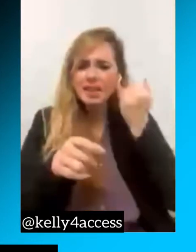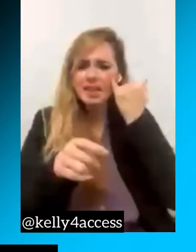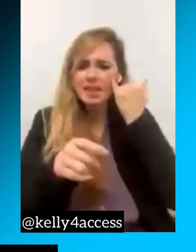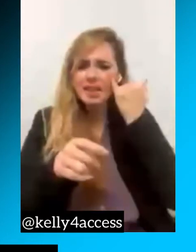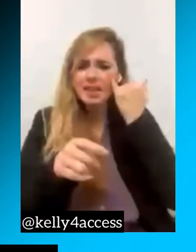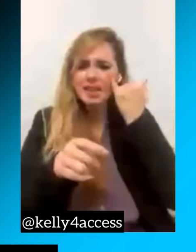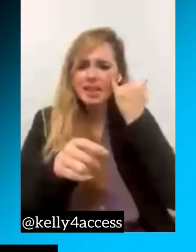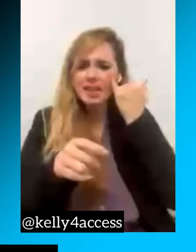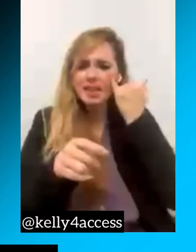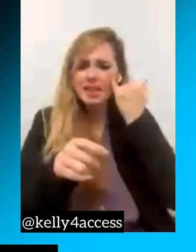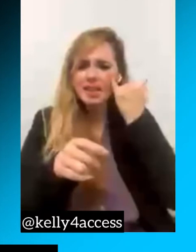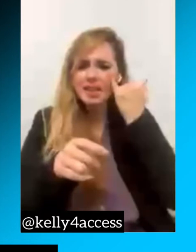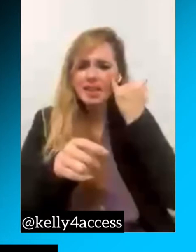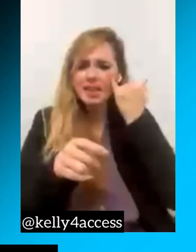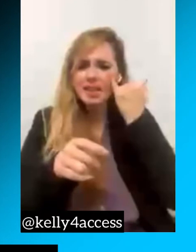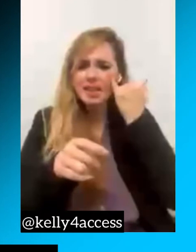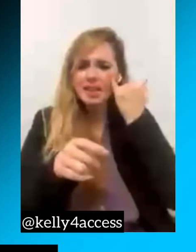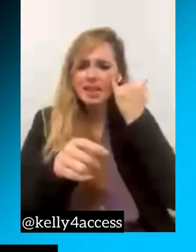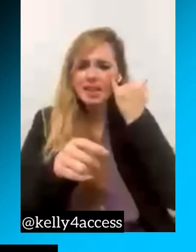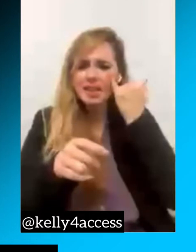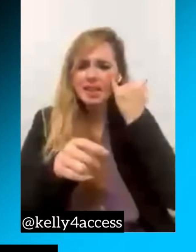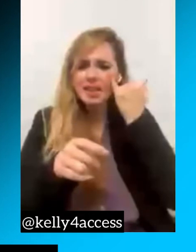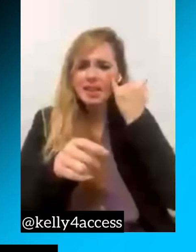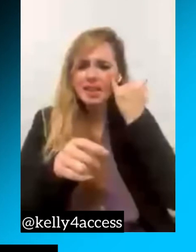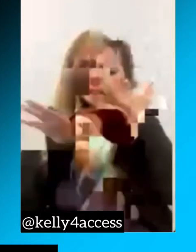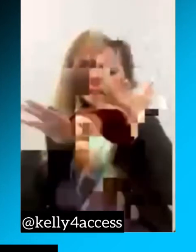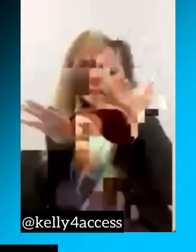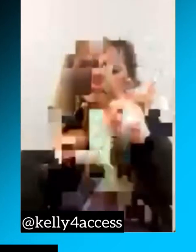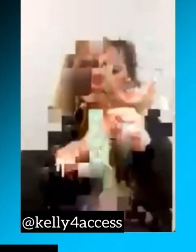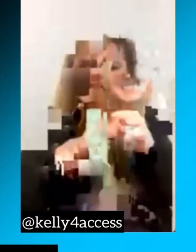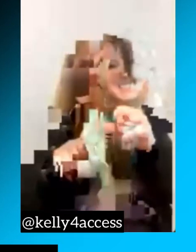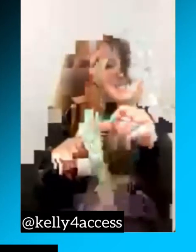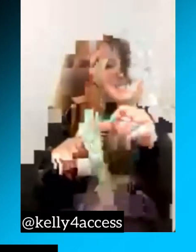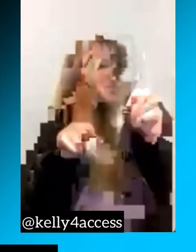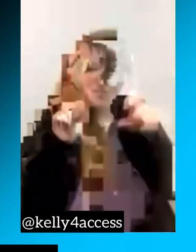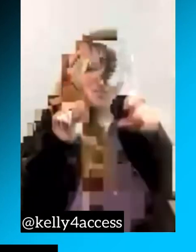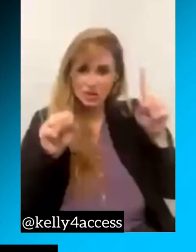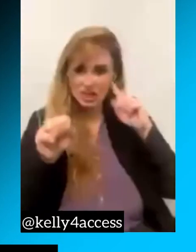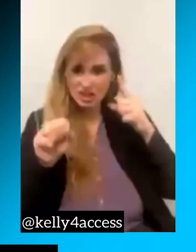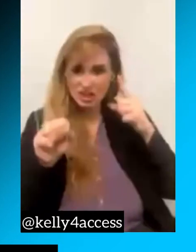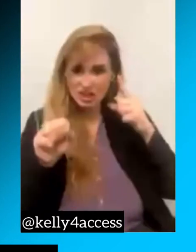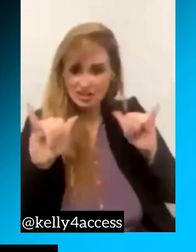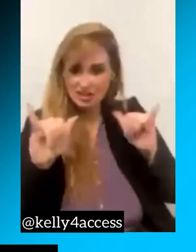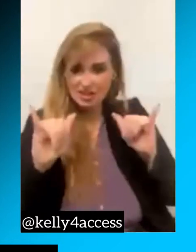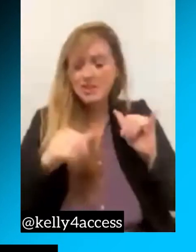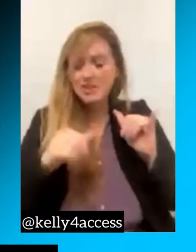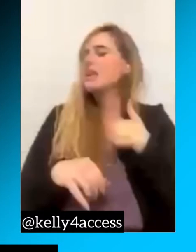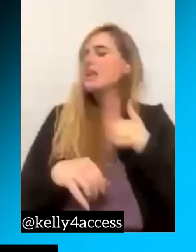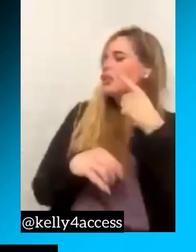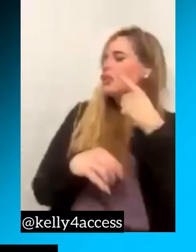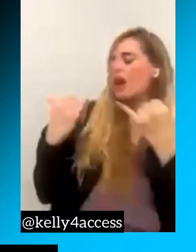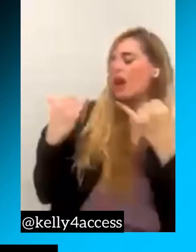Like, you hear me while I'm talking. I can hear you now. Yes. But